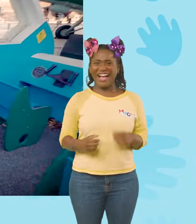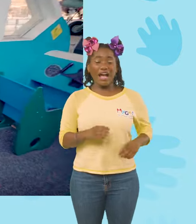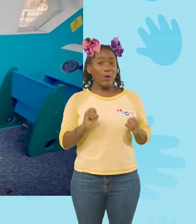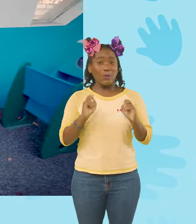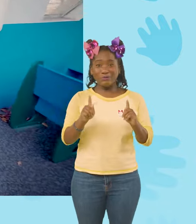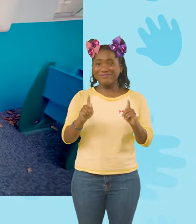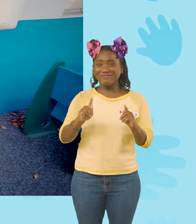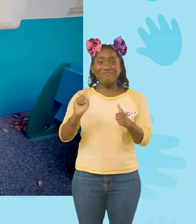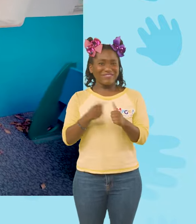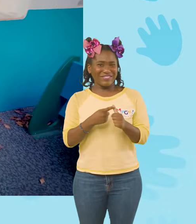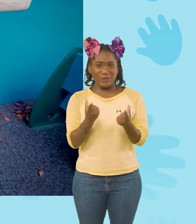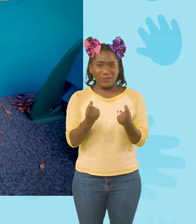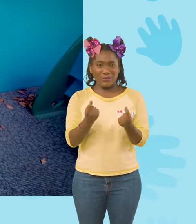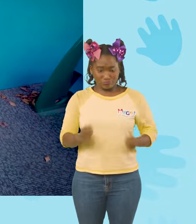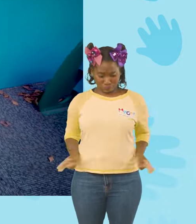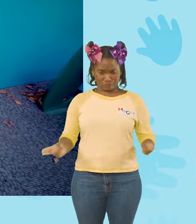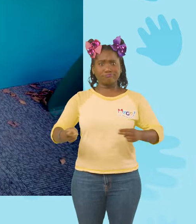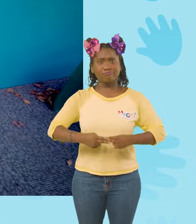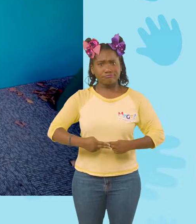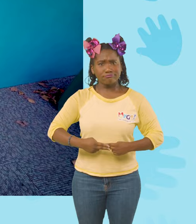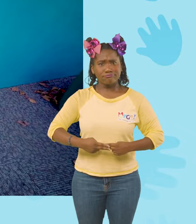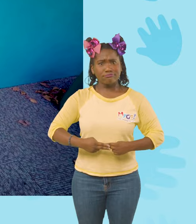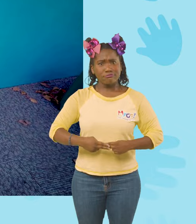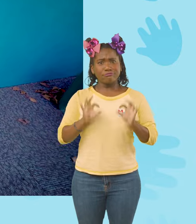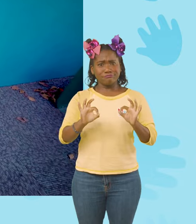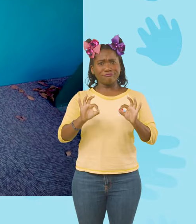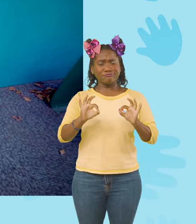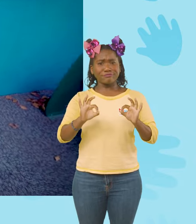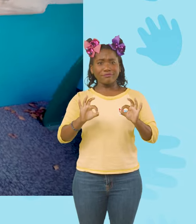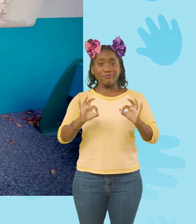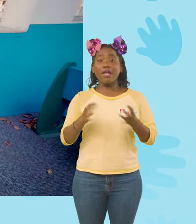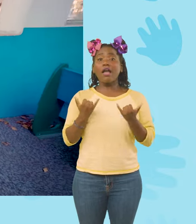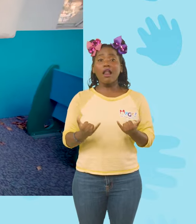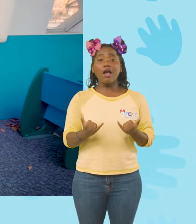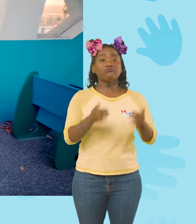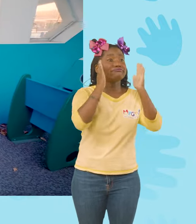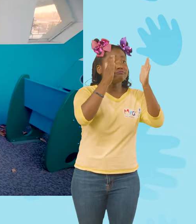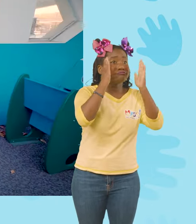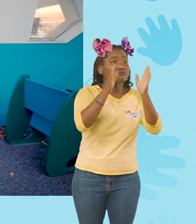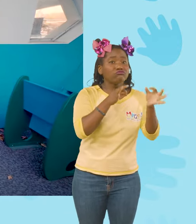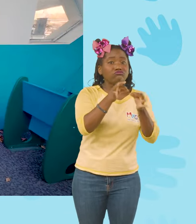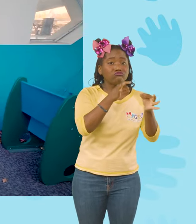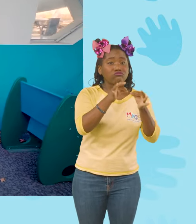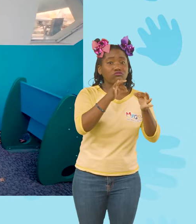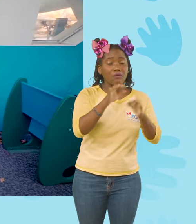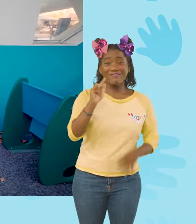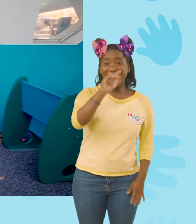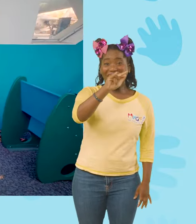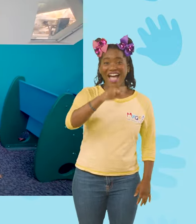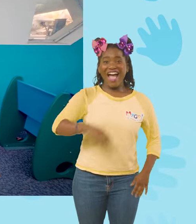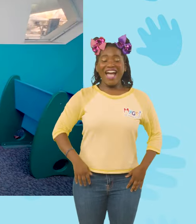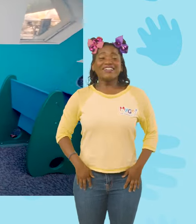Okay, first, let's put on our seatbelt. There we go. Okay, now we'll listen for instructions